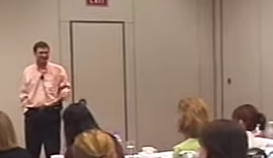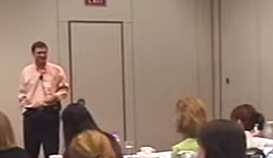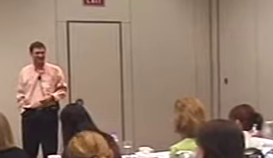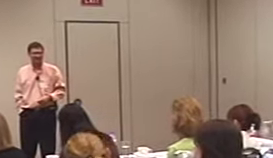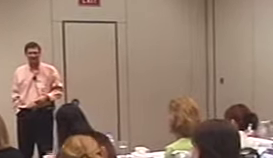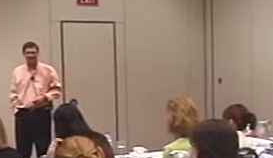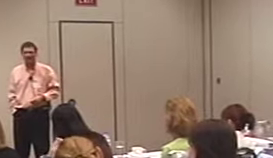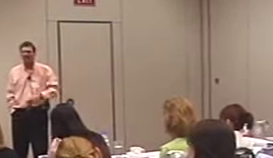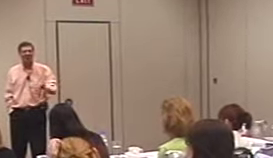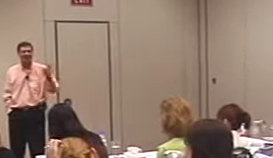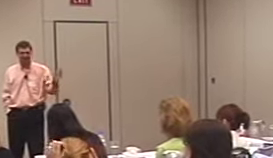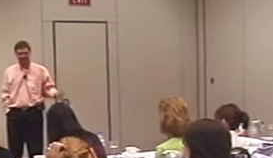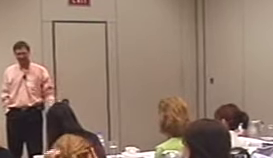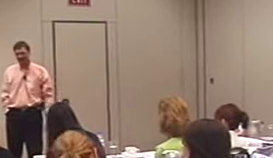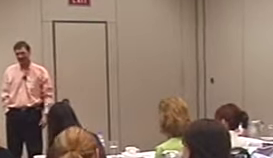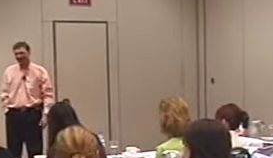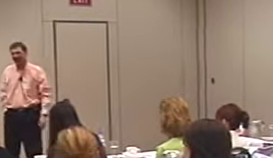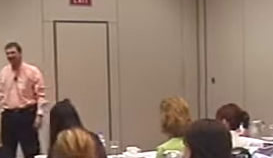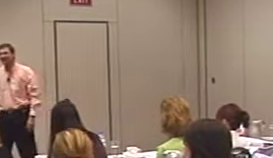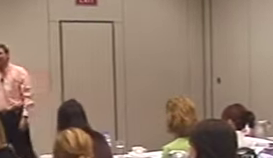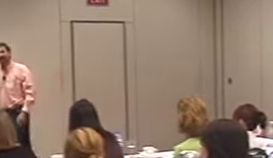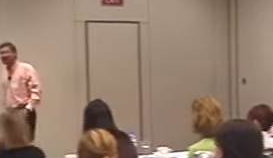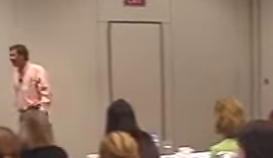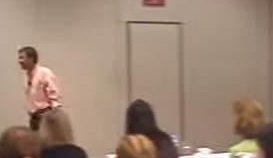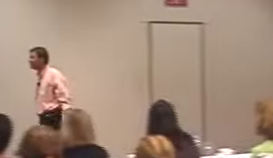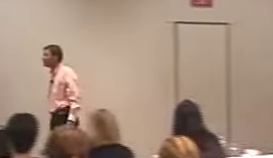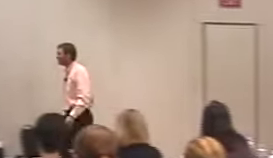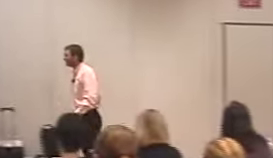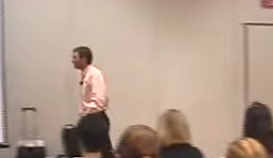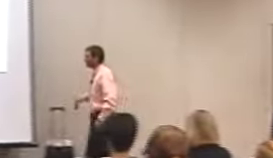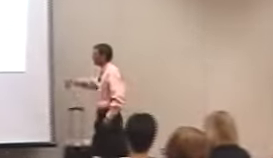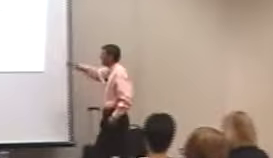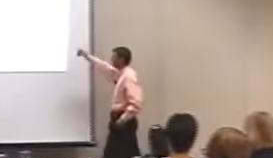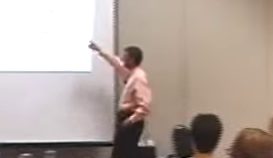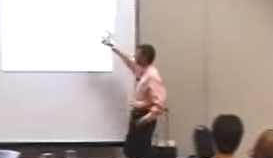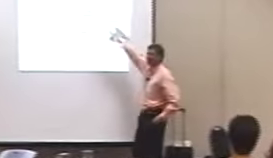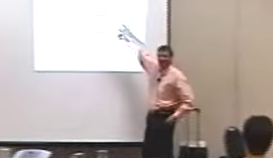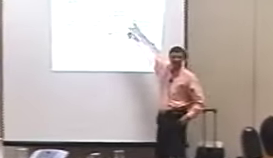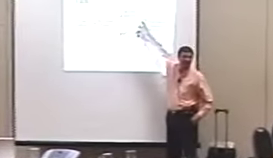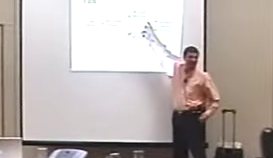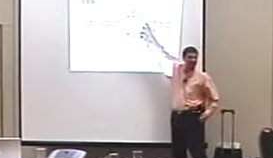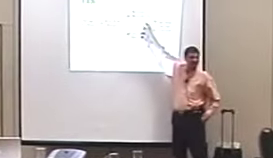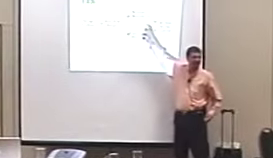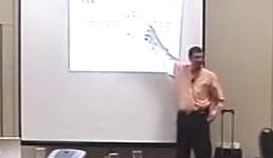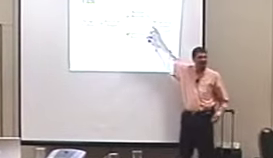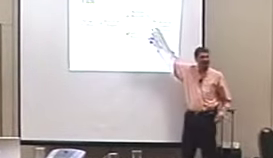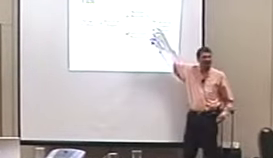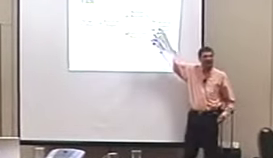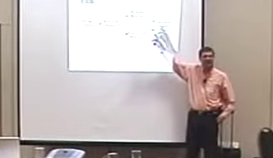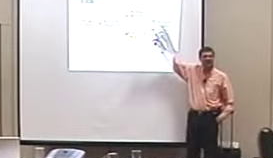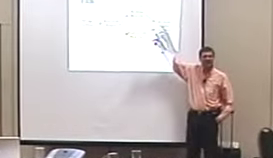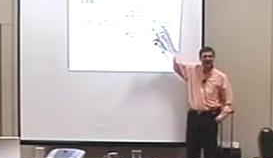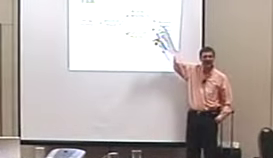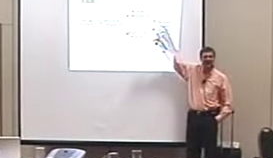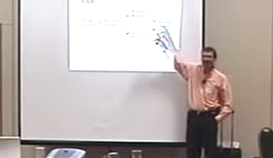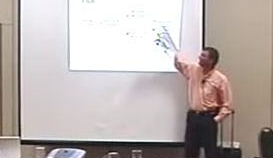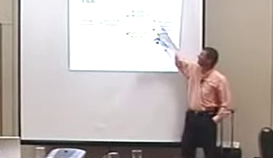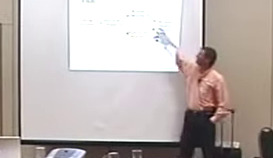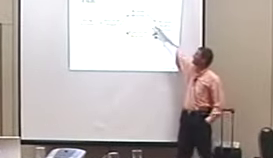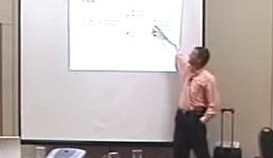us. We don't mean what we say. But how can you ignore that behavior? If you